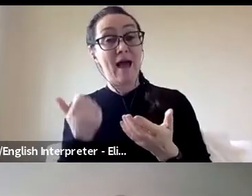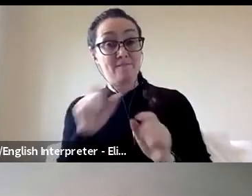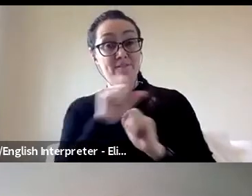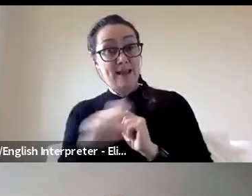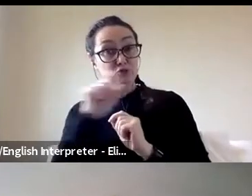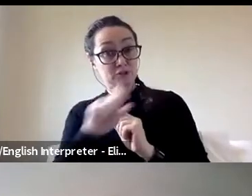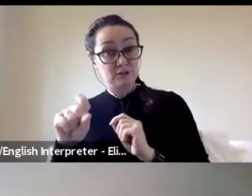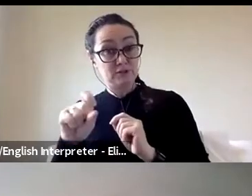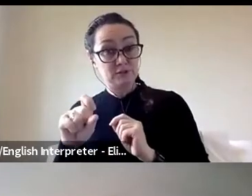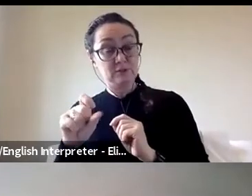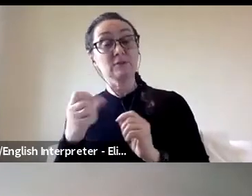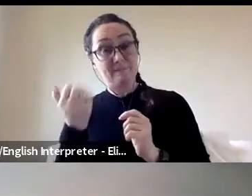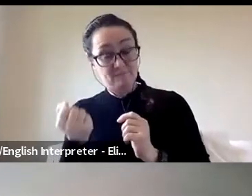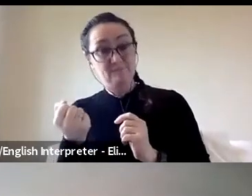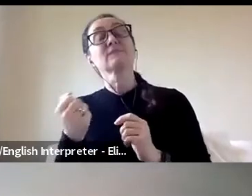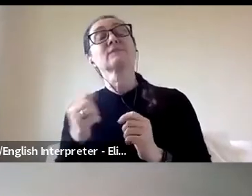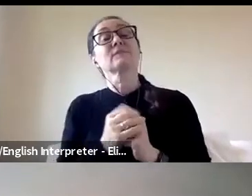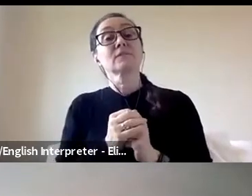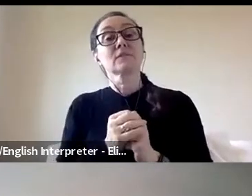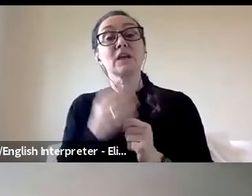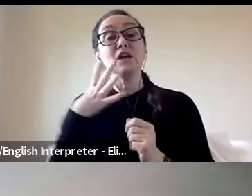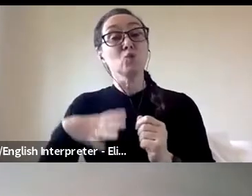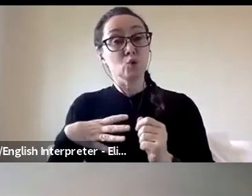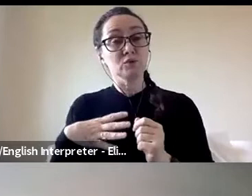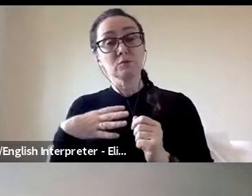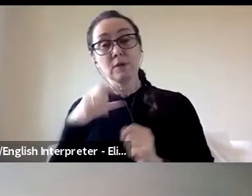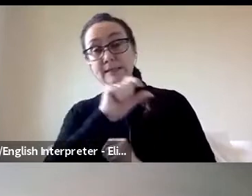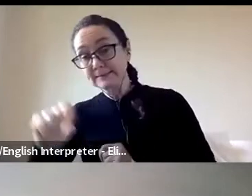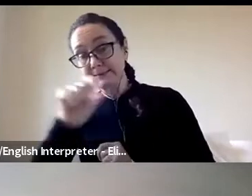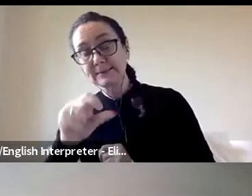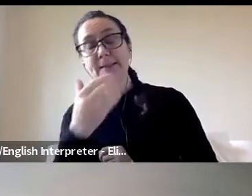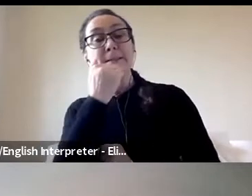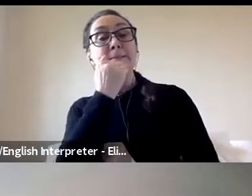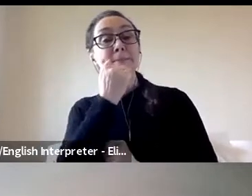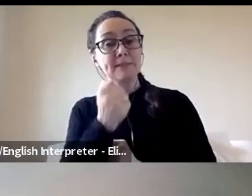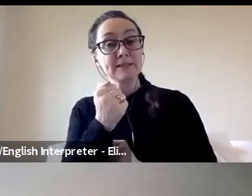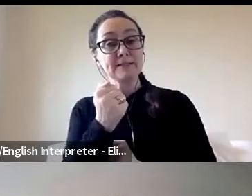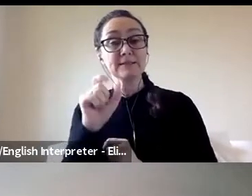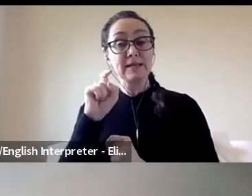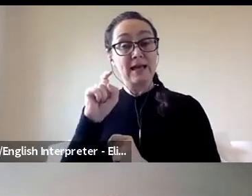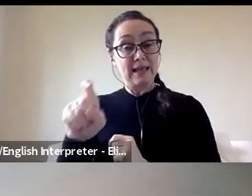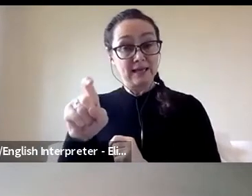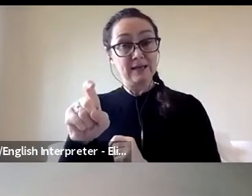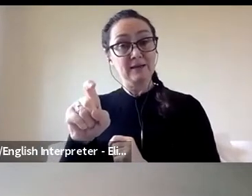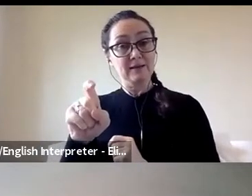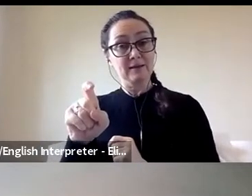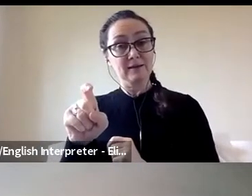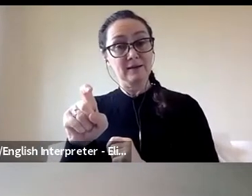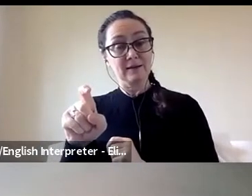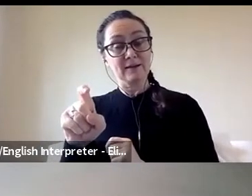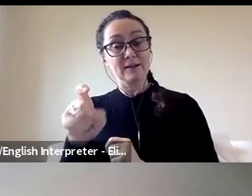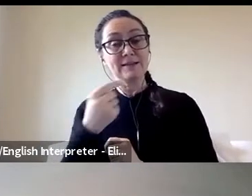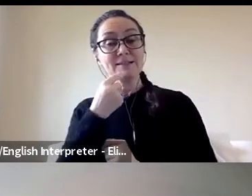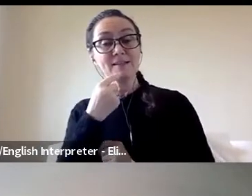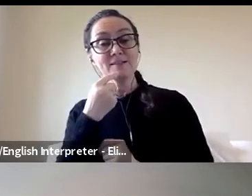provided by Laura Harrison. If you would like to view the closed captioning for today's session, click the button that says closed